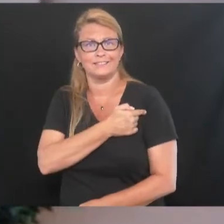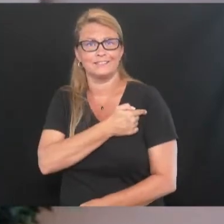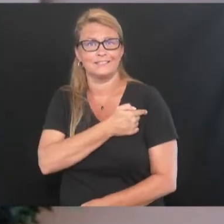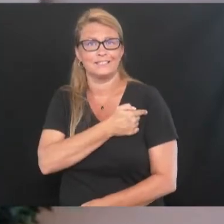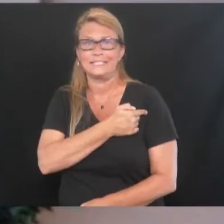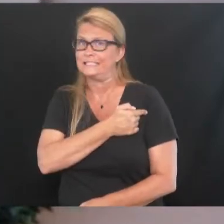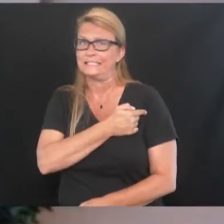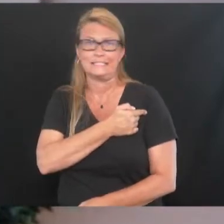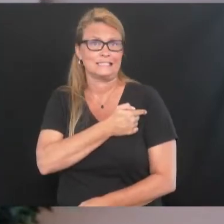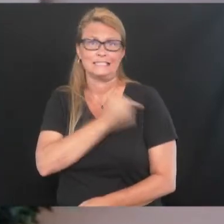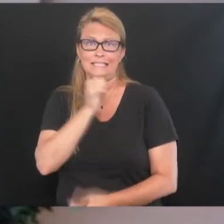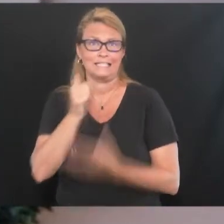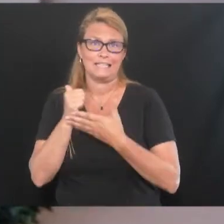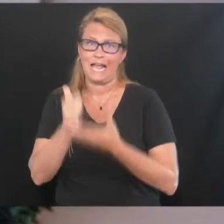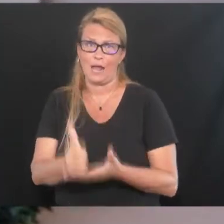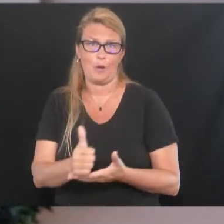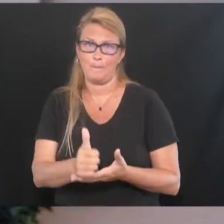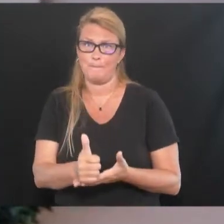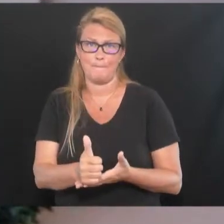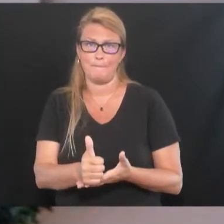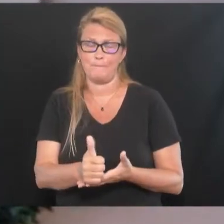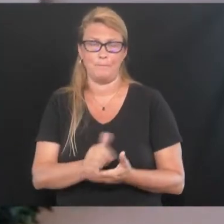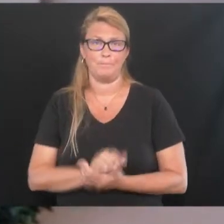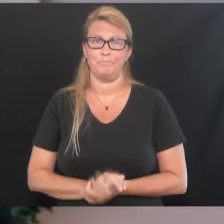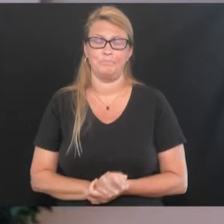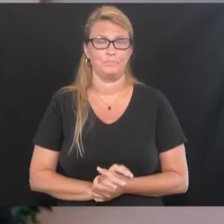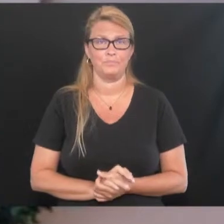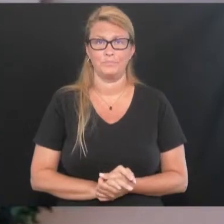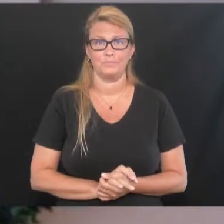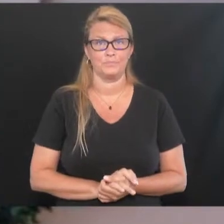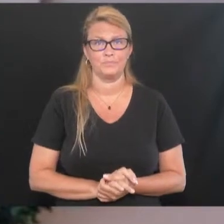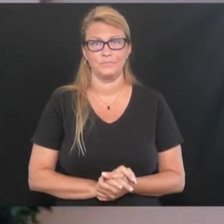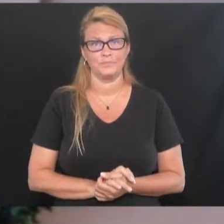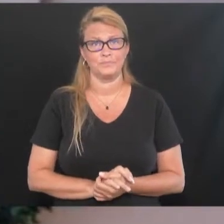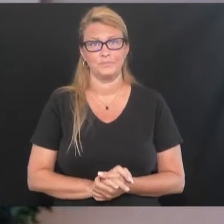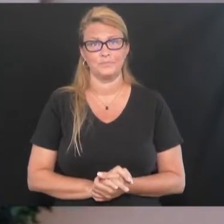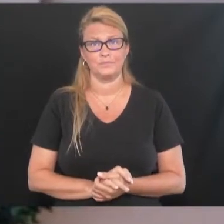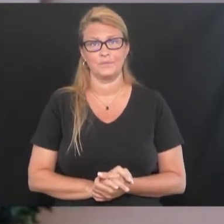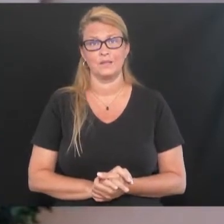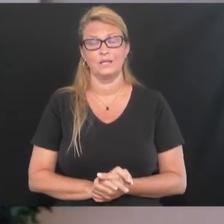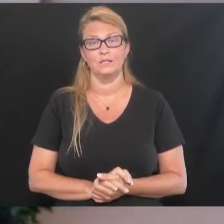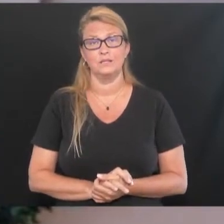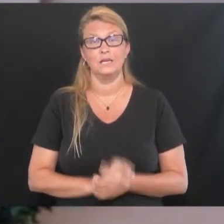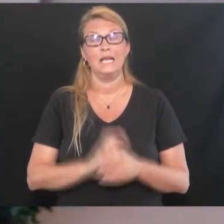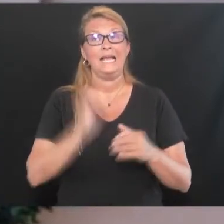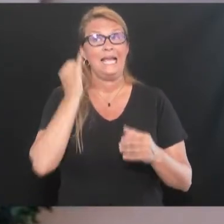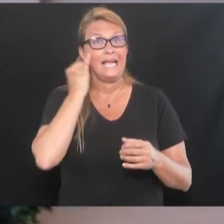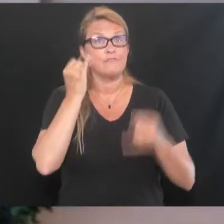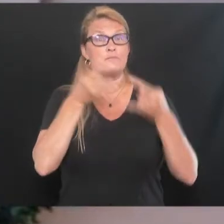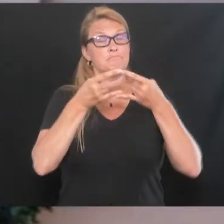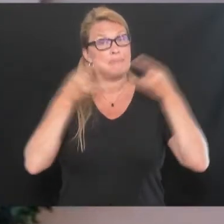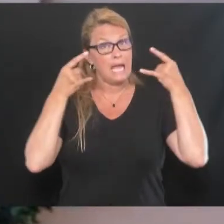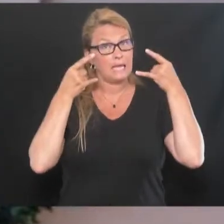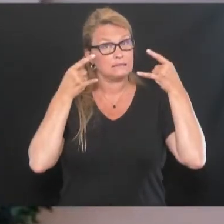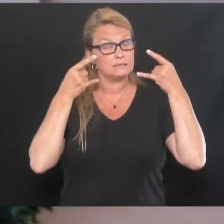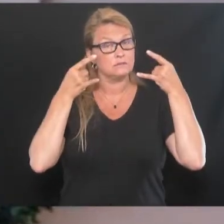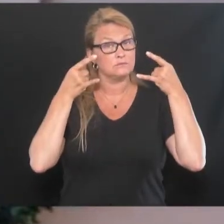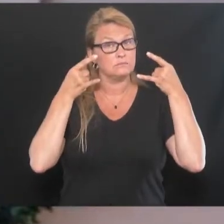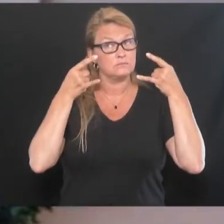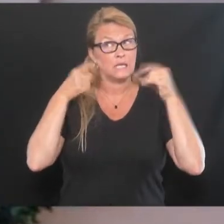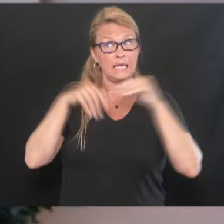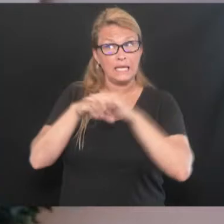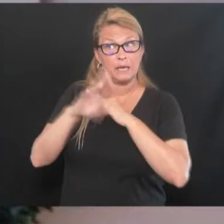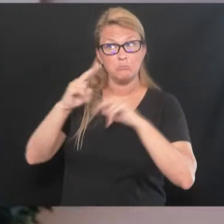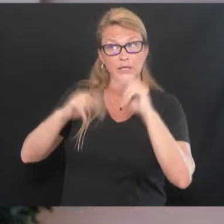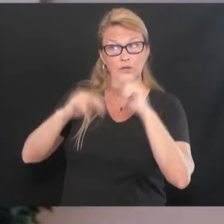not vaccinated to getting infected from COVID-19. So if people wear masks in these indoor environments,